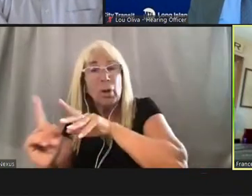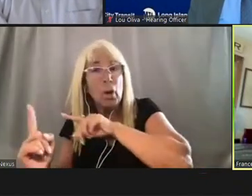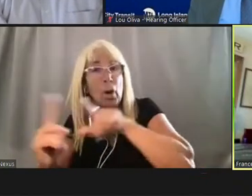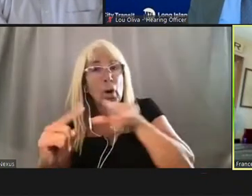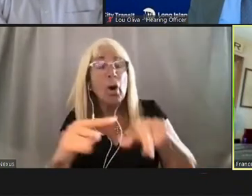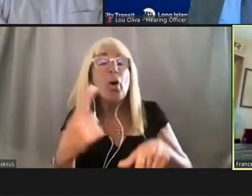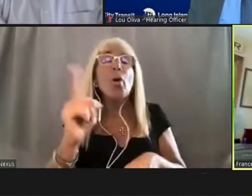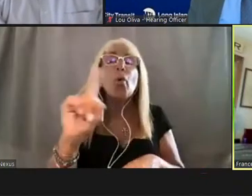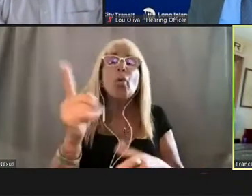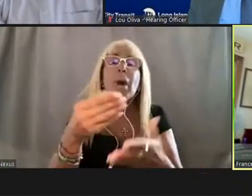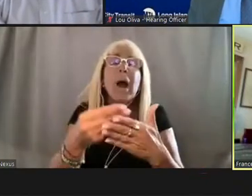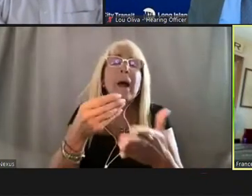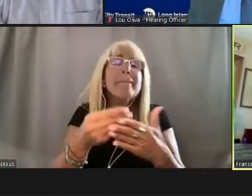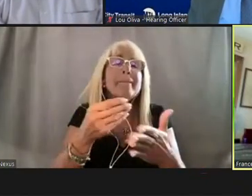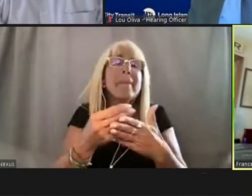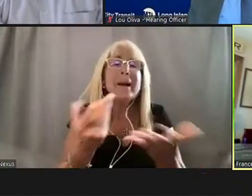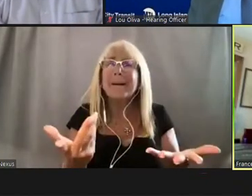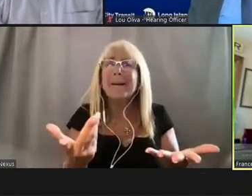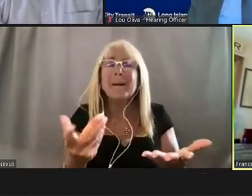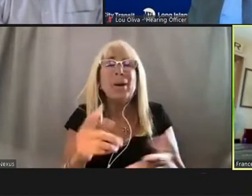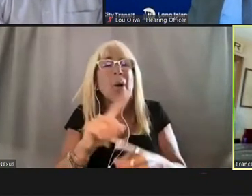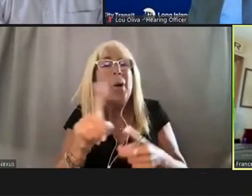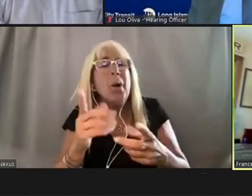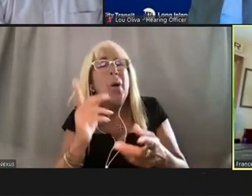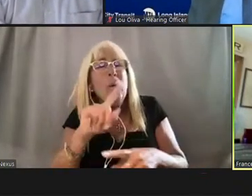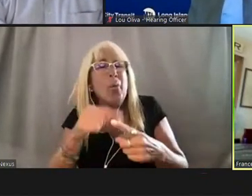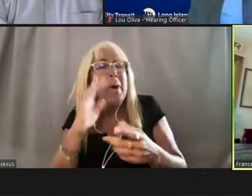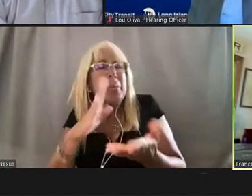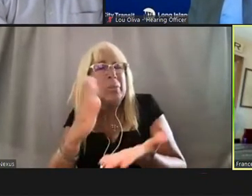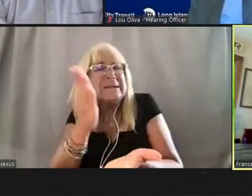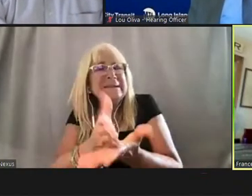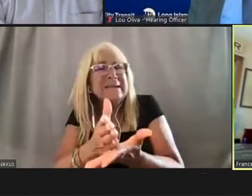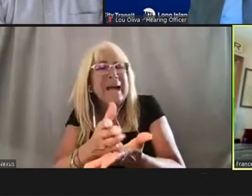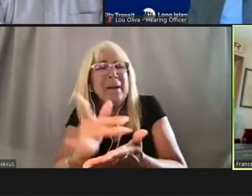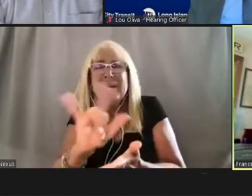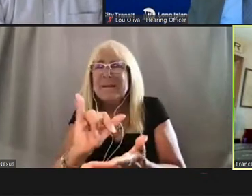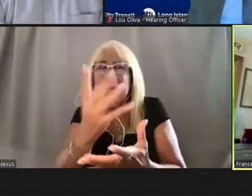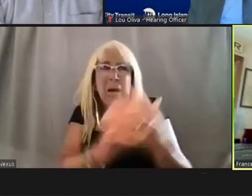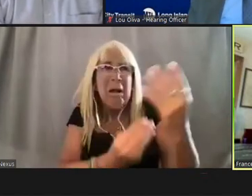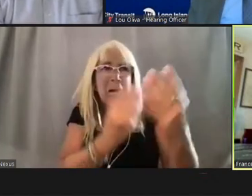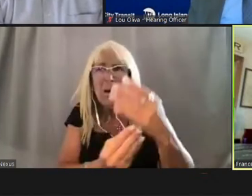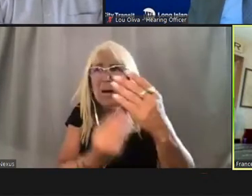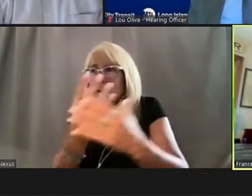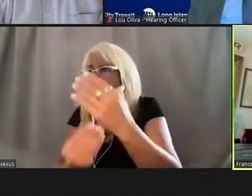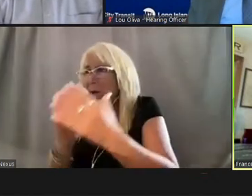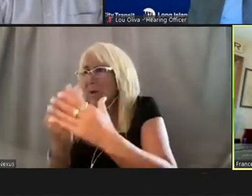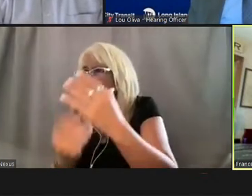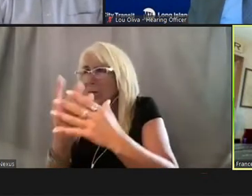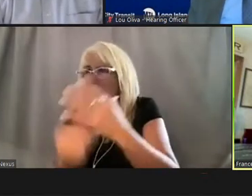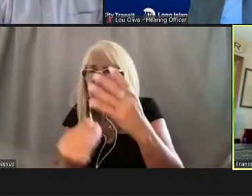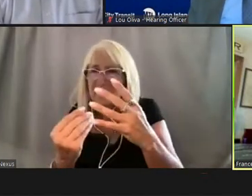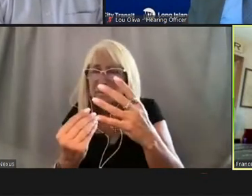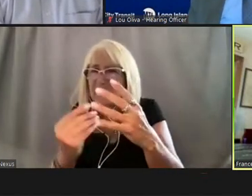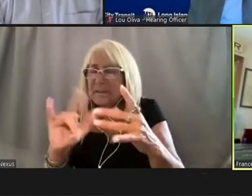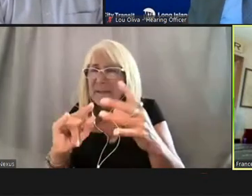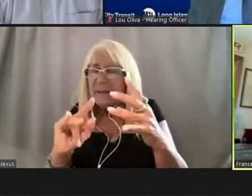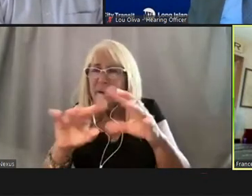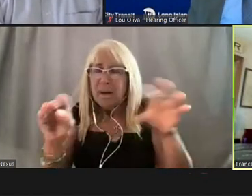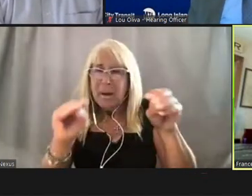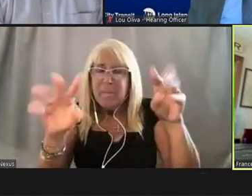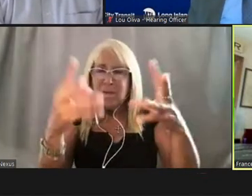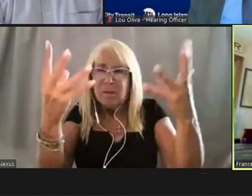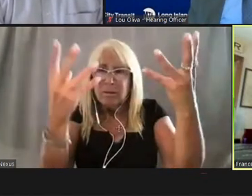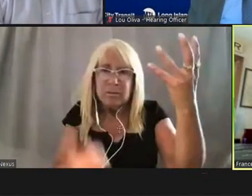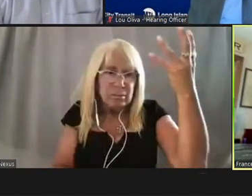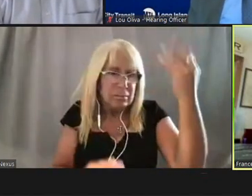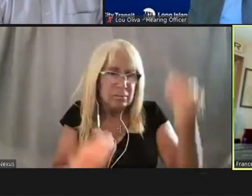with the MTA how when is it ever going to stop it seems to be a black hole all this money goes in and we never see the